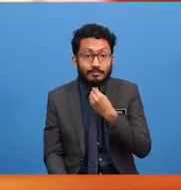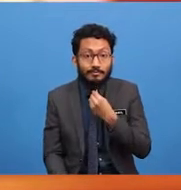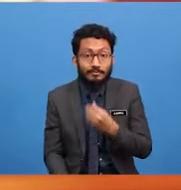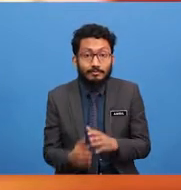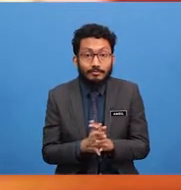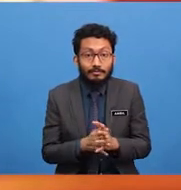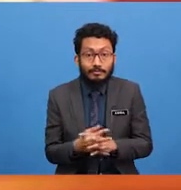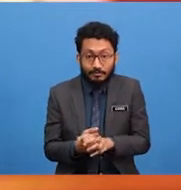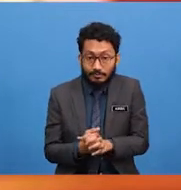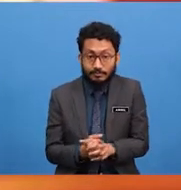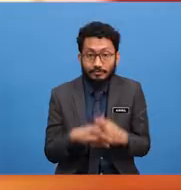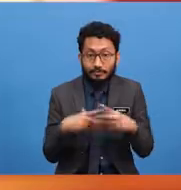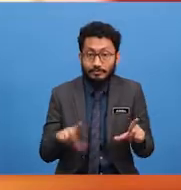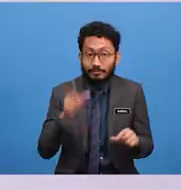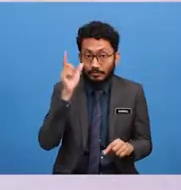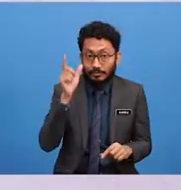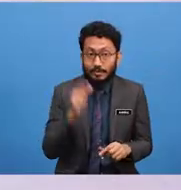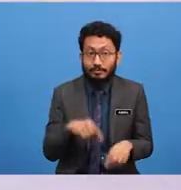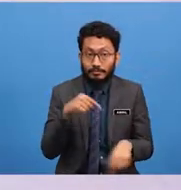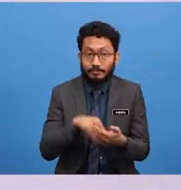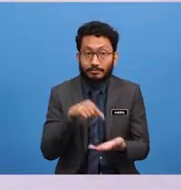Let's look at this picture.